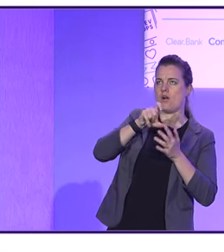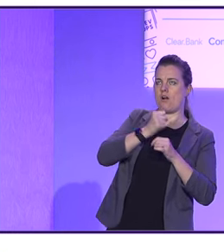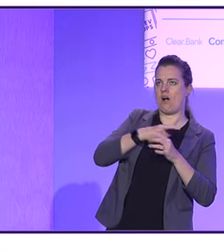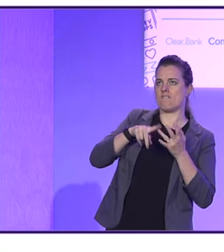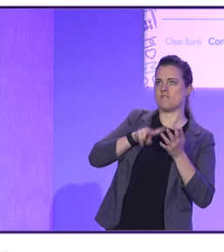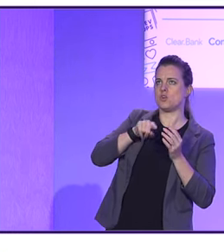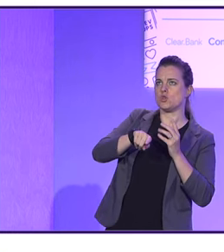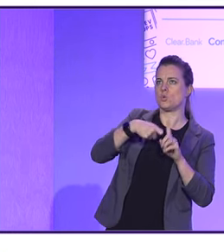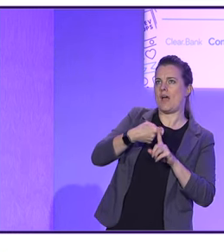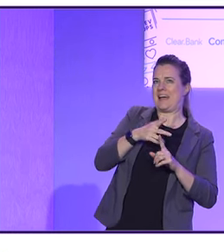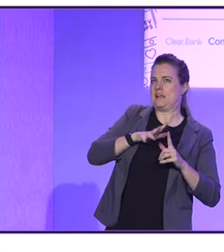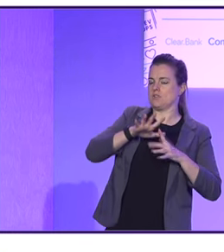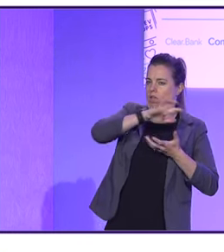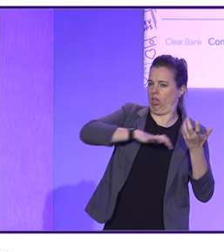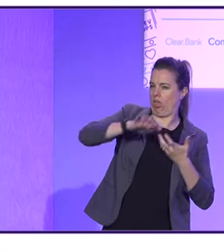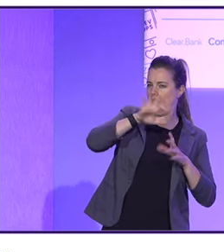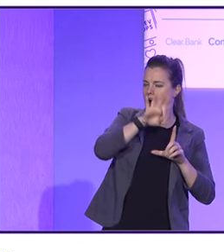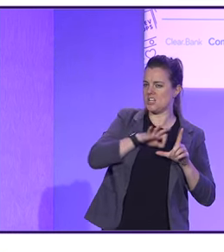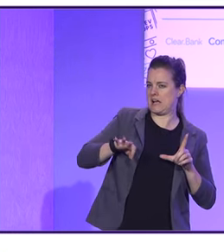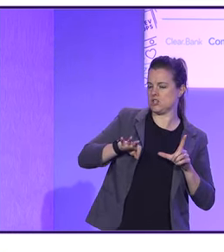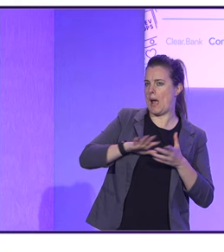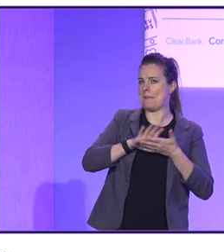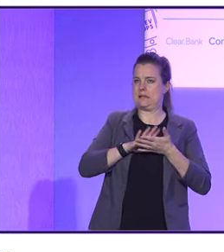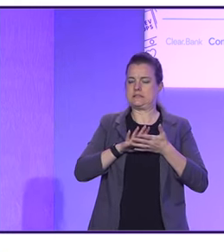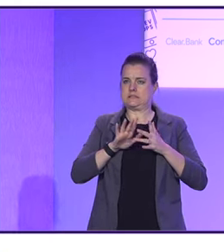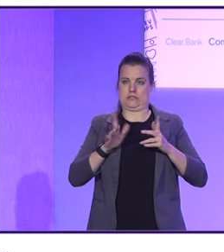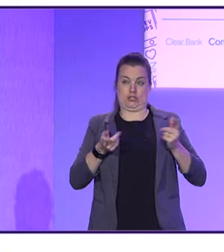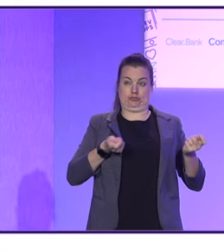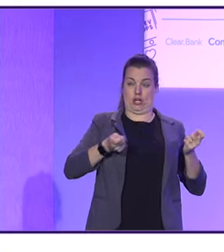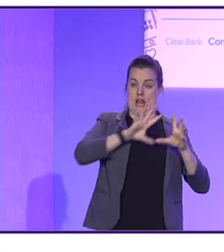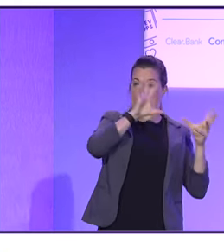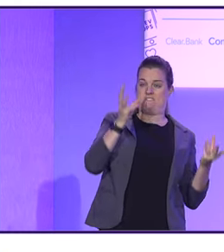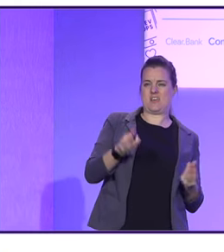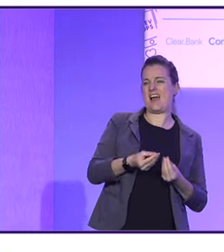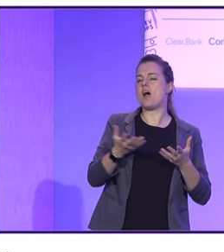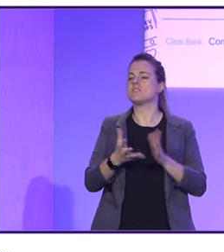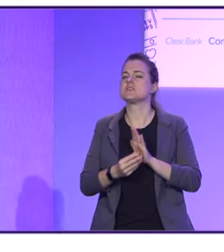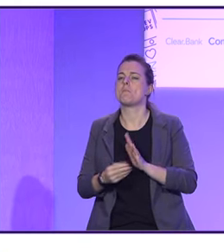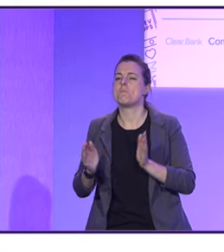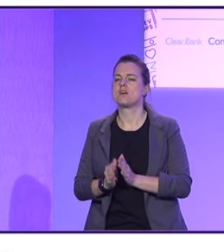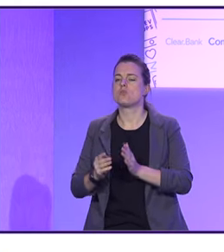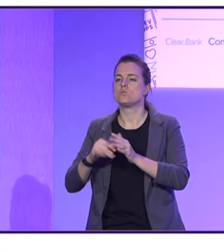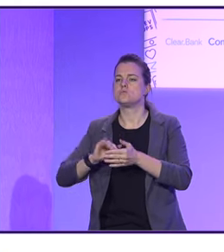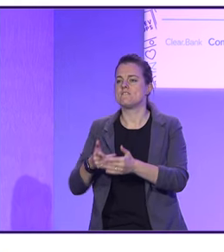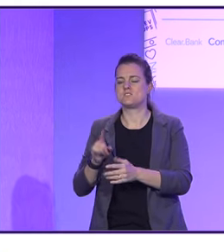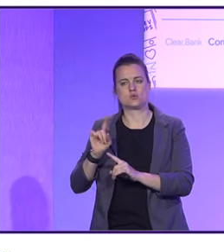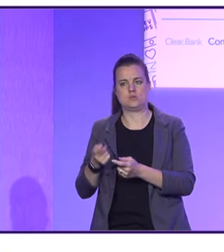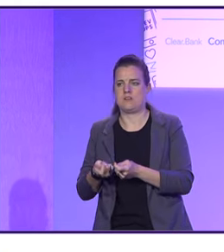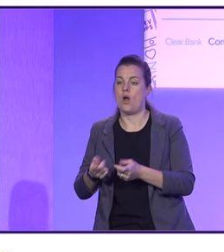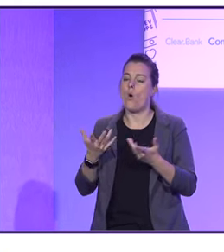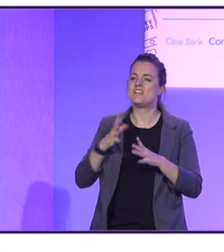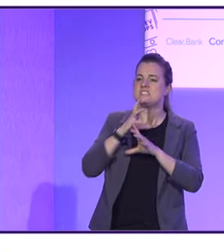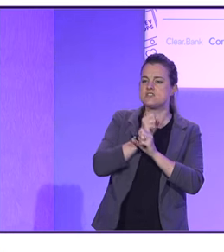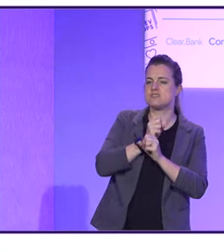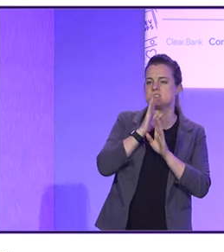whole of GovUK. Originally, it didn't deal with microservices particularly well, which we obviously had a lot of. In its latter days, it didn't deal with secrets management very